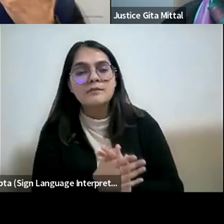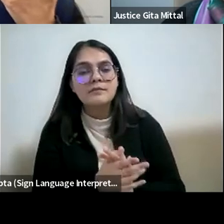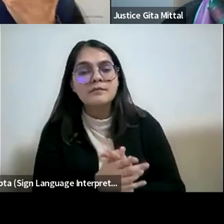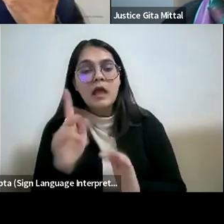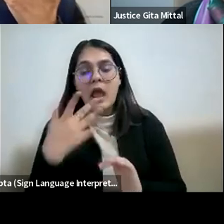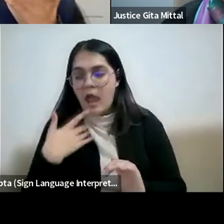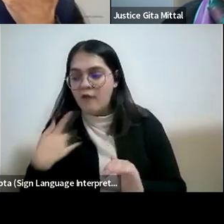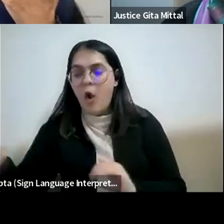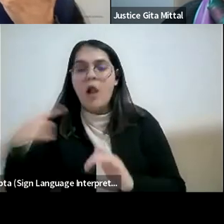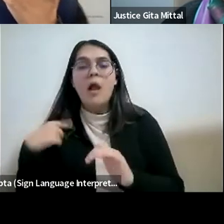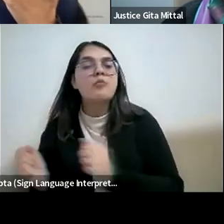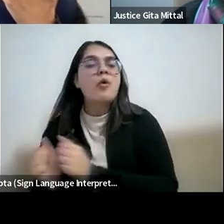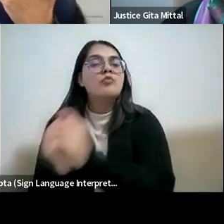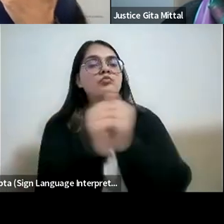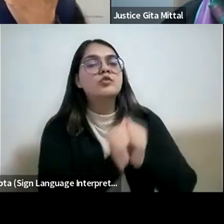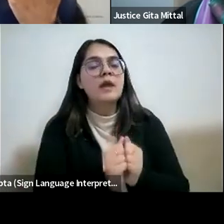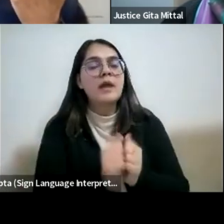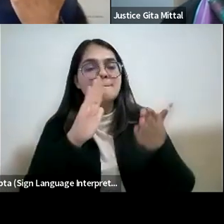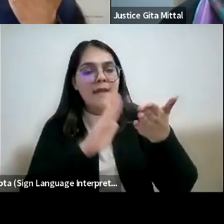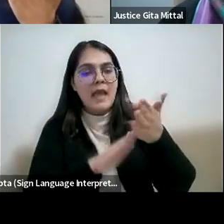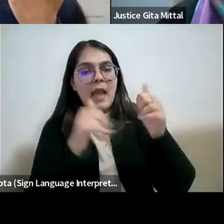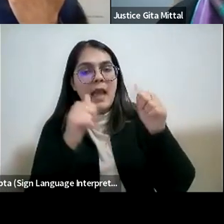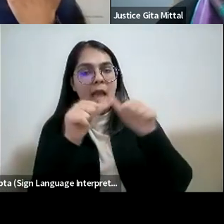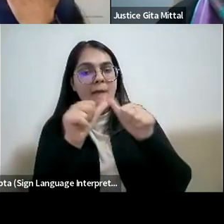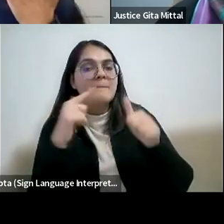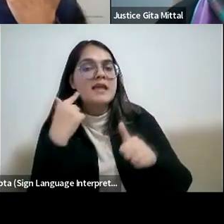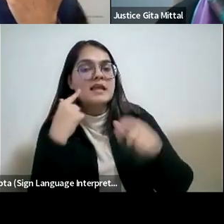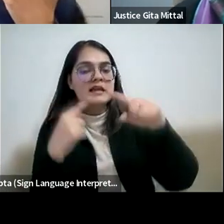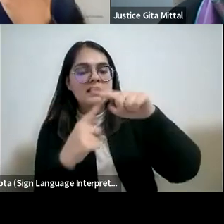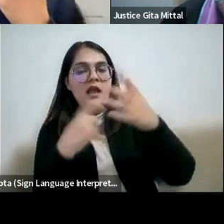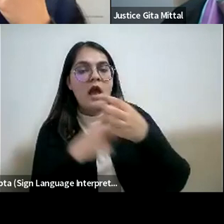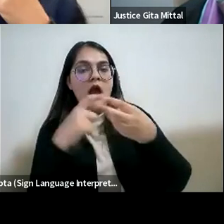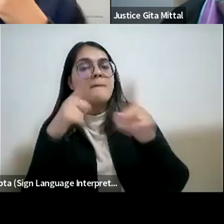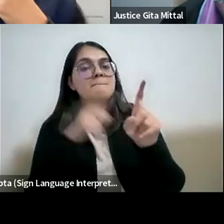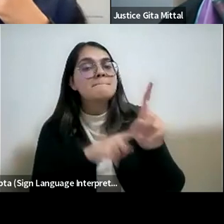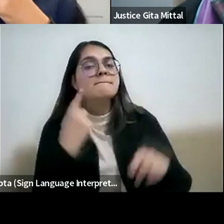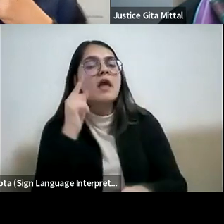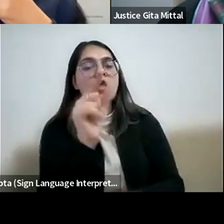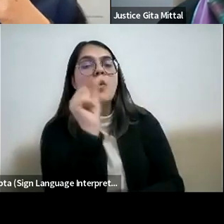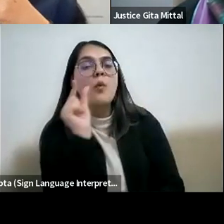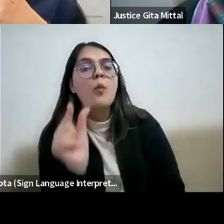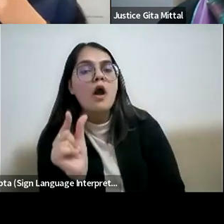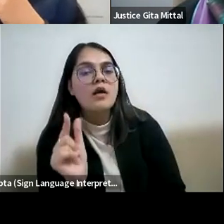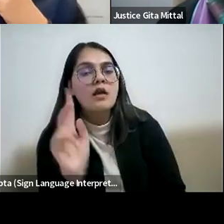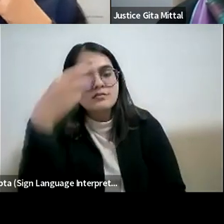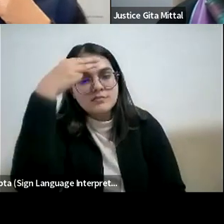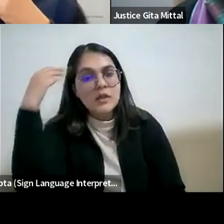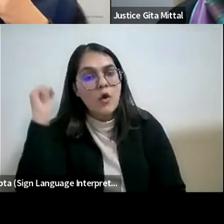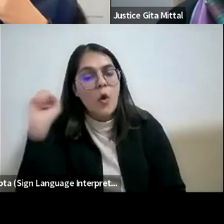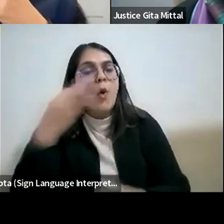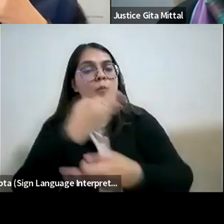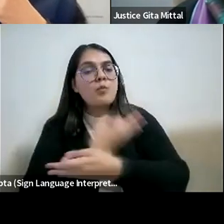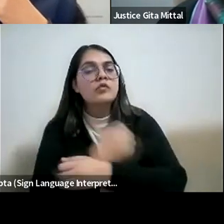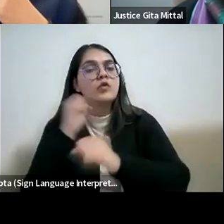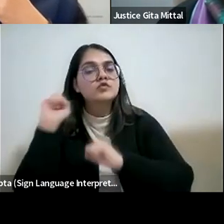maitri, which comes from Sanskrit, metta, which comes from Pali. And that has to do with the Buddhist conception